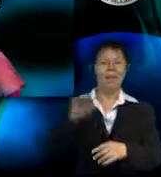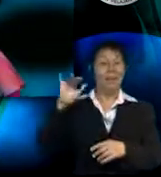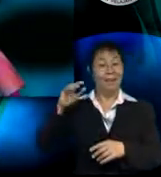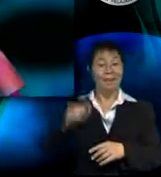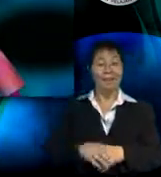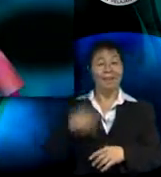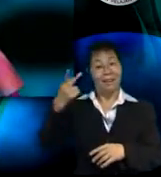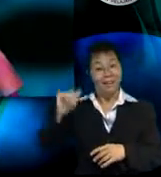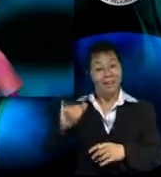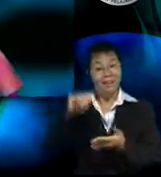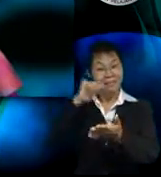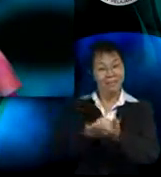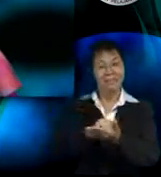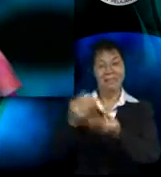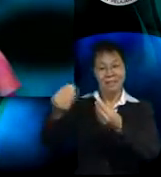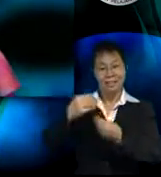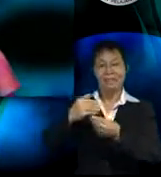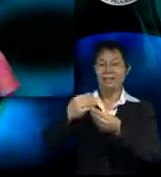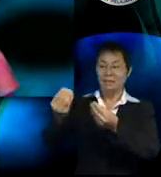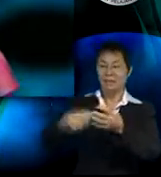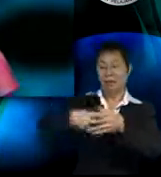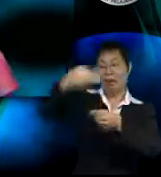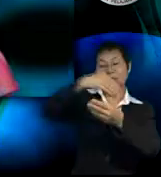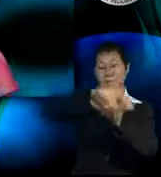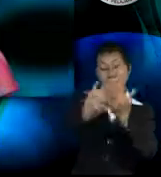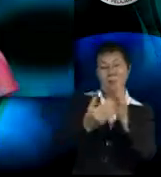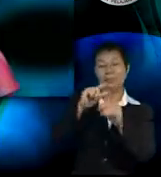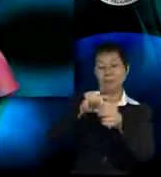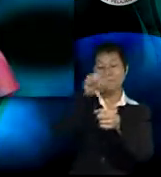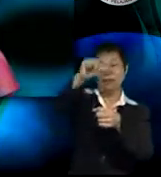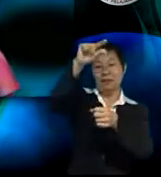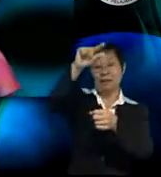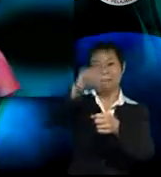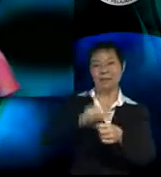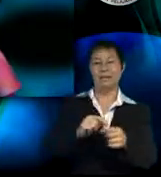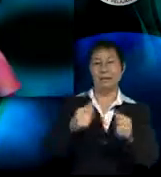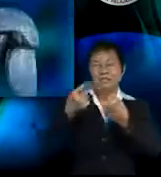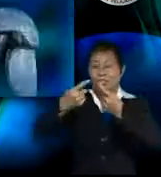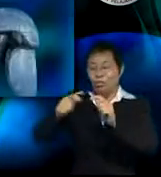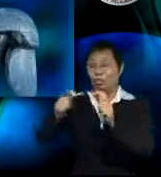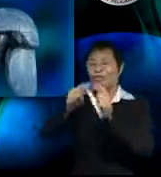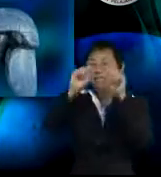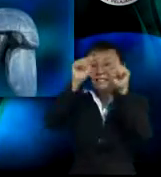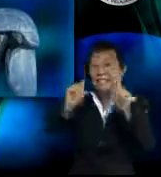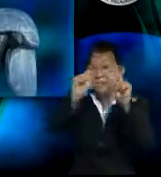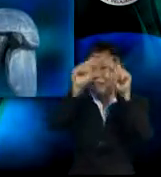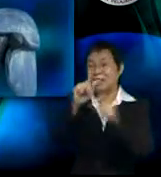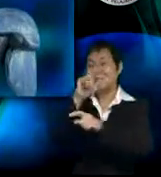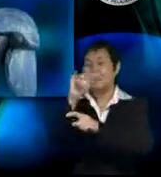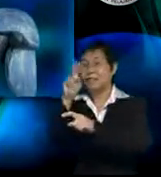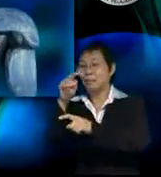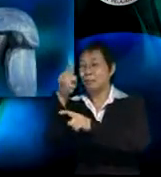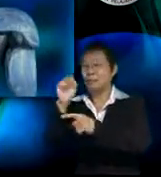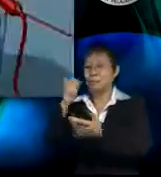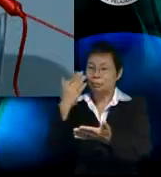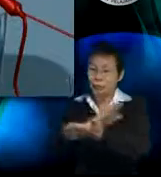Hey, that means that it's giving out some kind of gas. Let's test the gas with this damp litmus paper. Good idea.